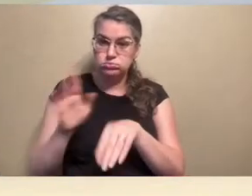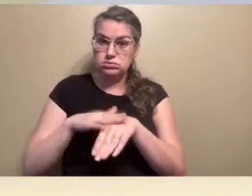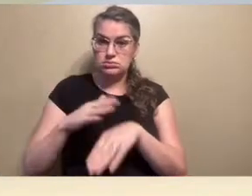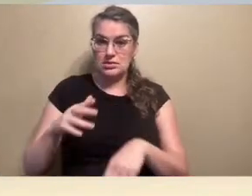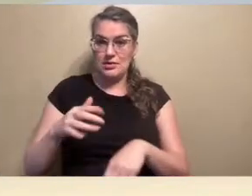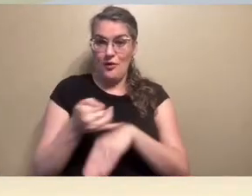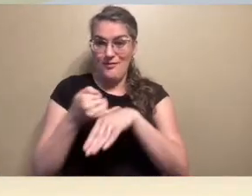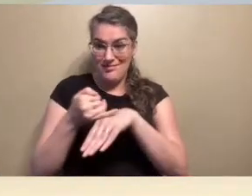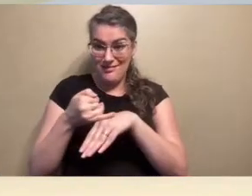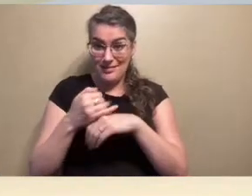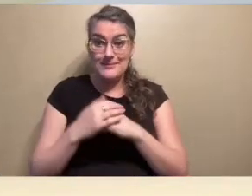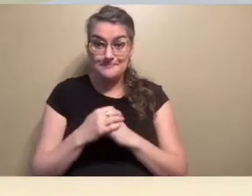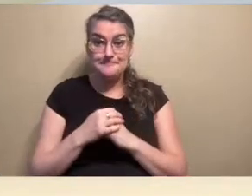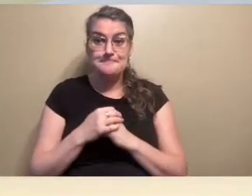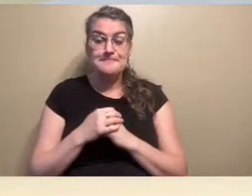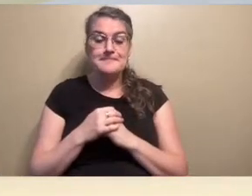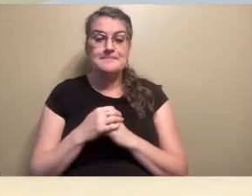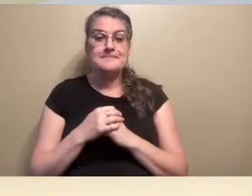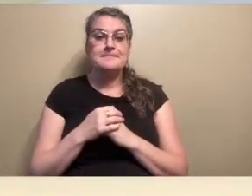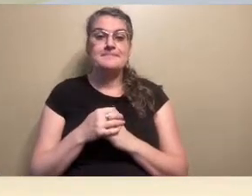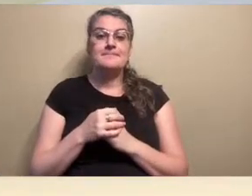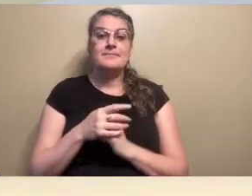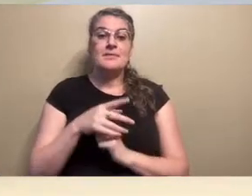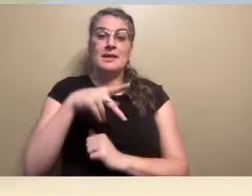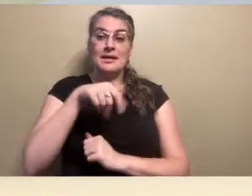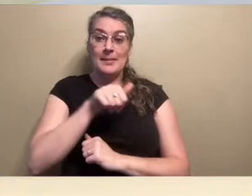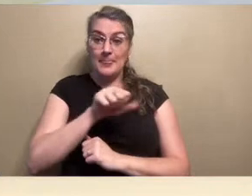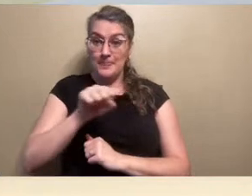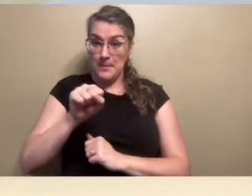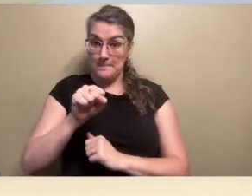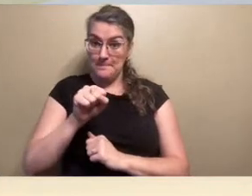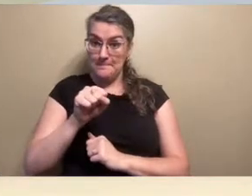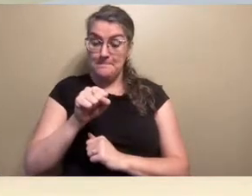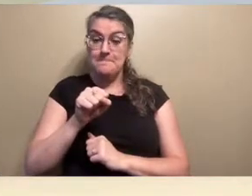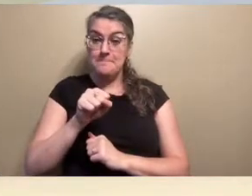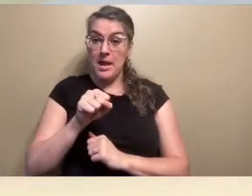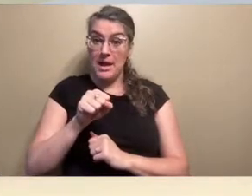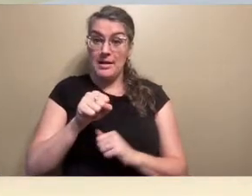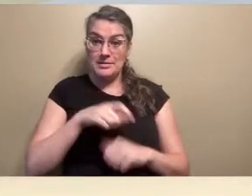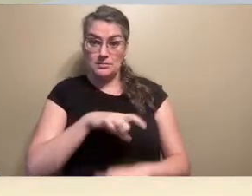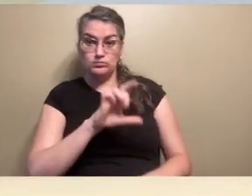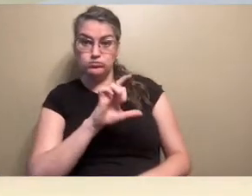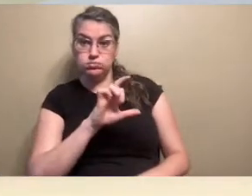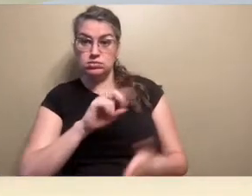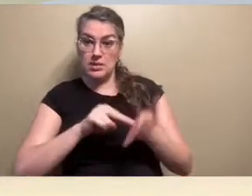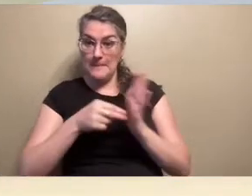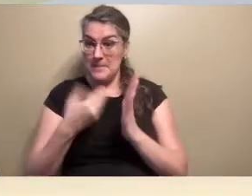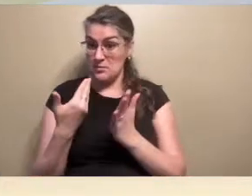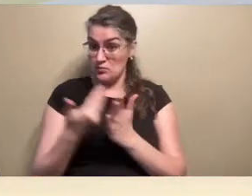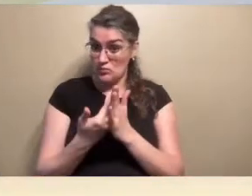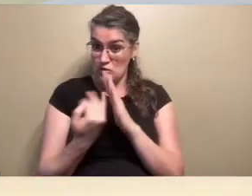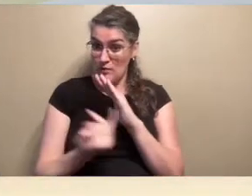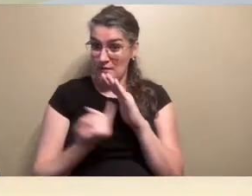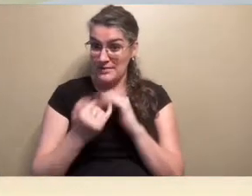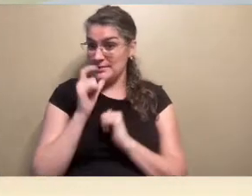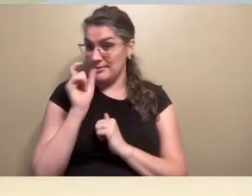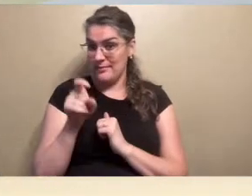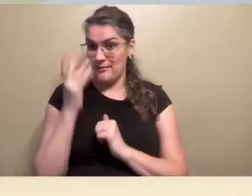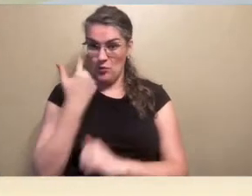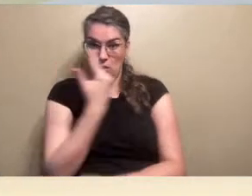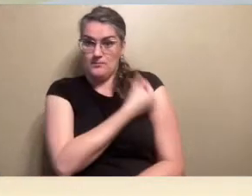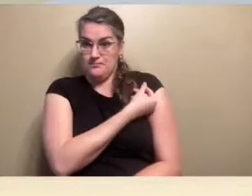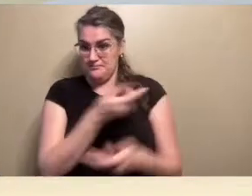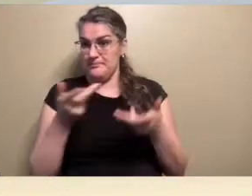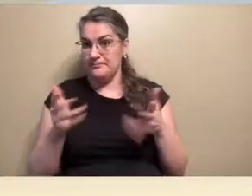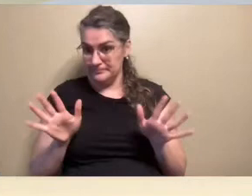prior to arriving in PEI, and those with a pass do not have to self-isolate when they arrive in the province.